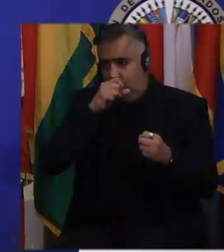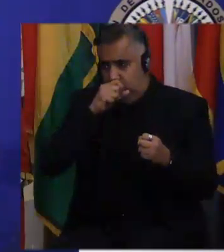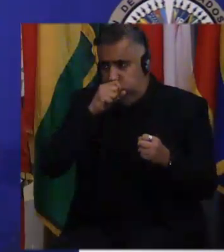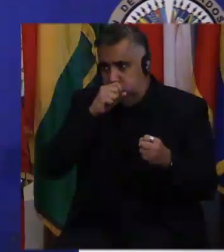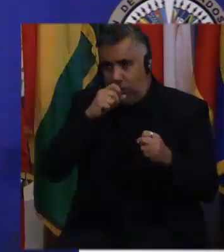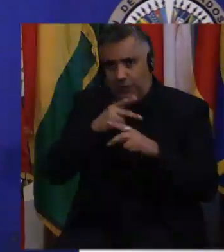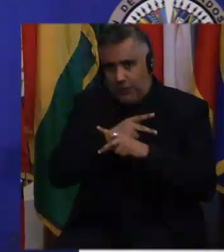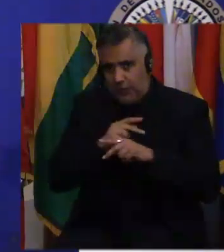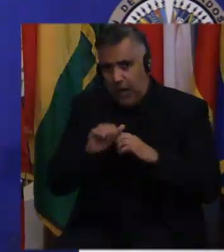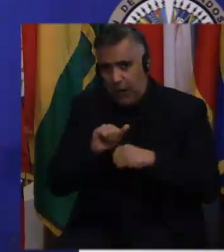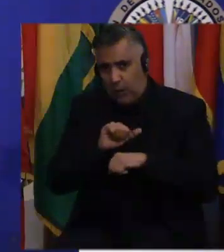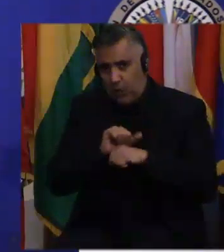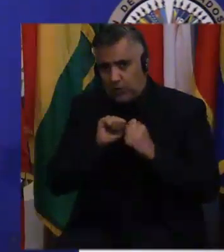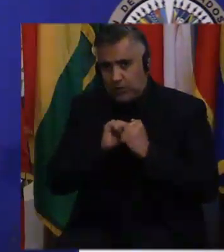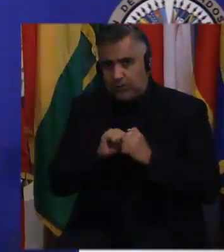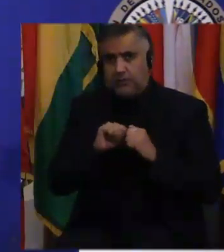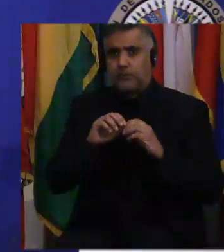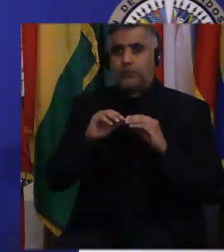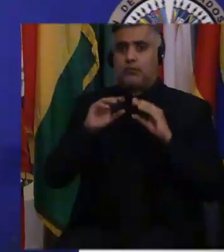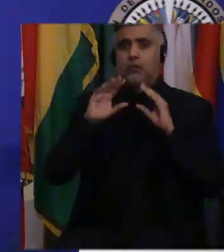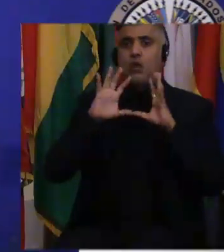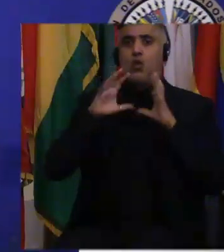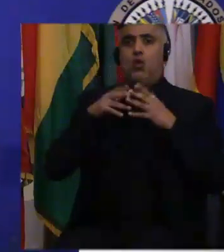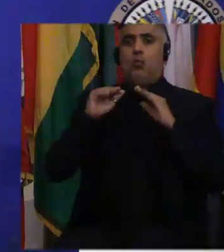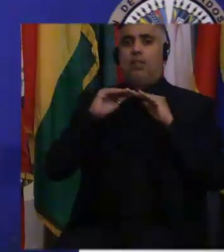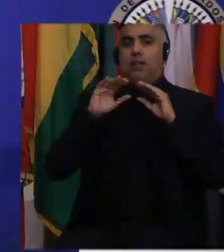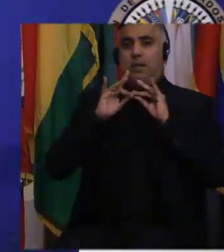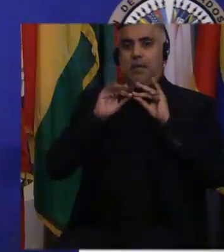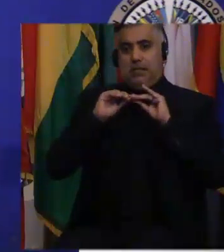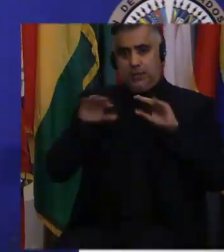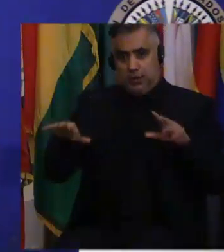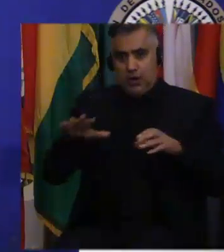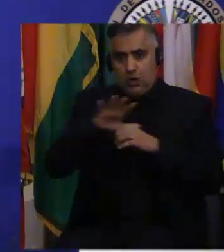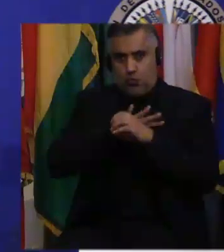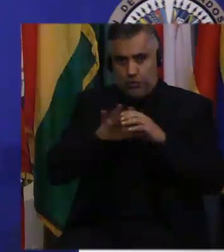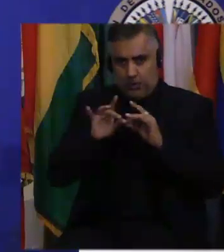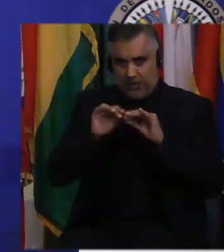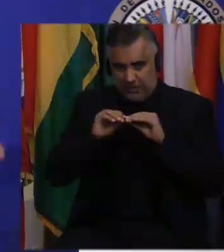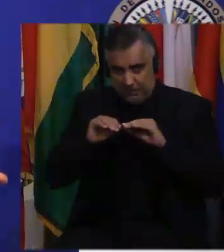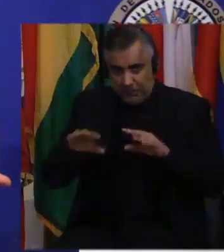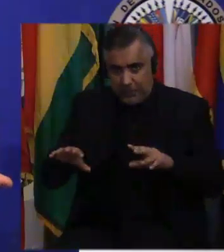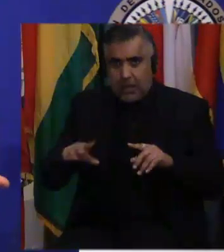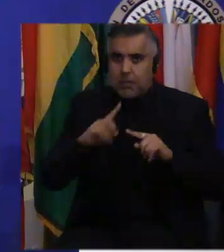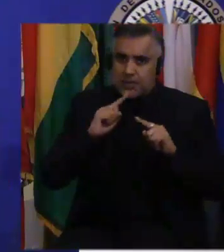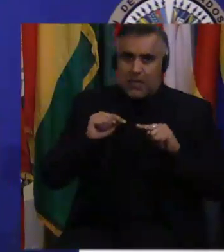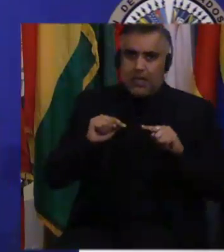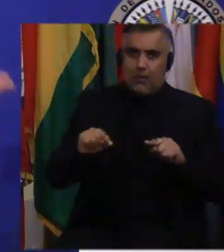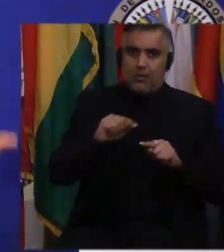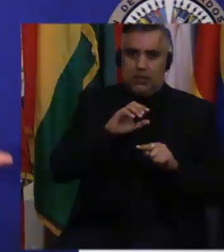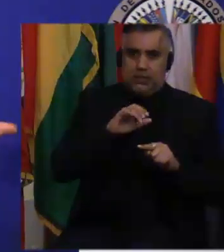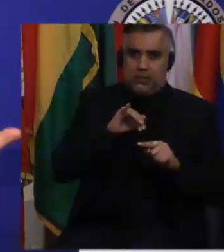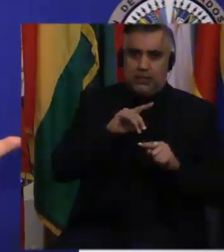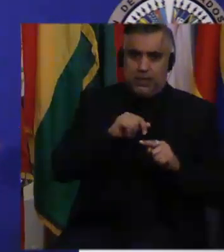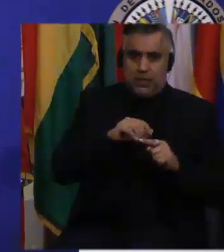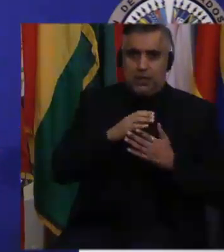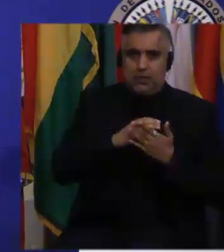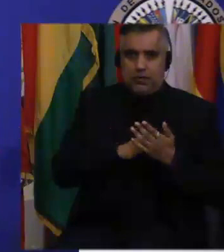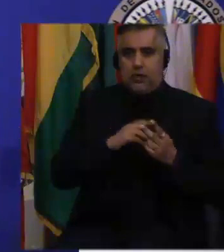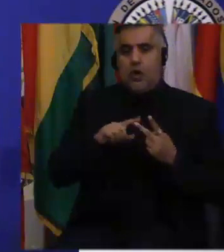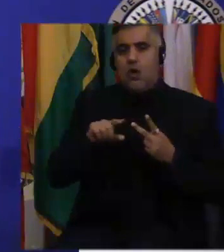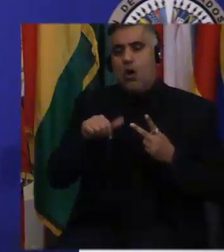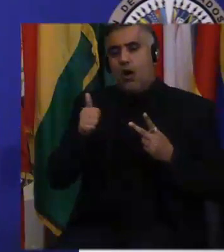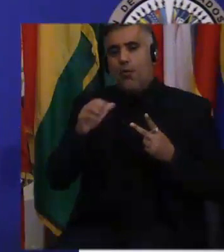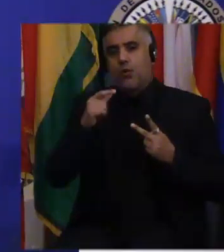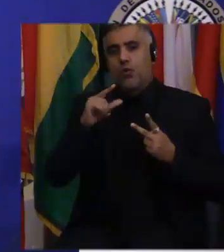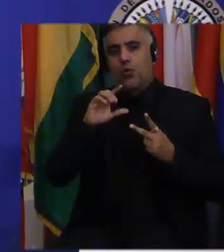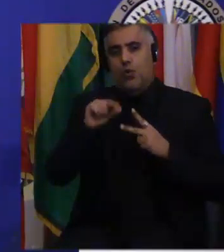work together, how to send a message from global level and from regional level, that this is not in line with CEDAW Convention, all other global